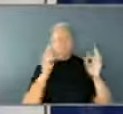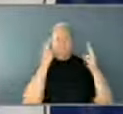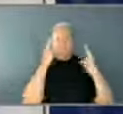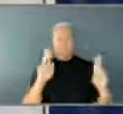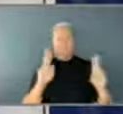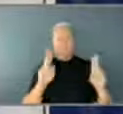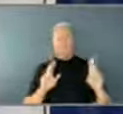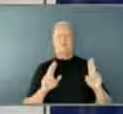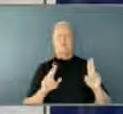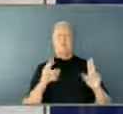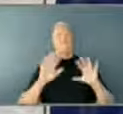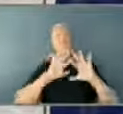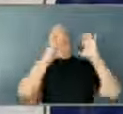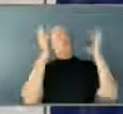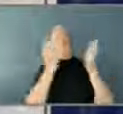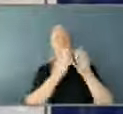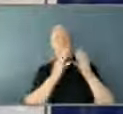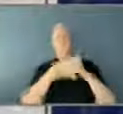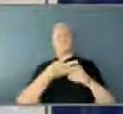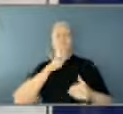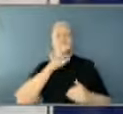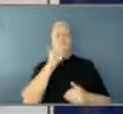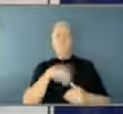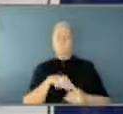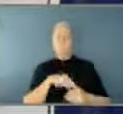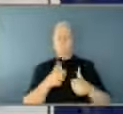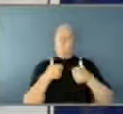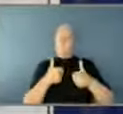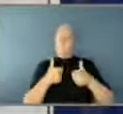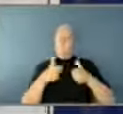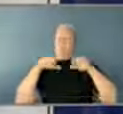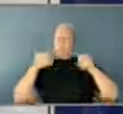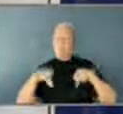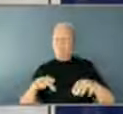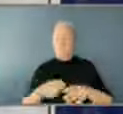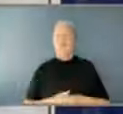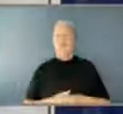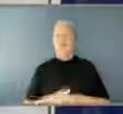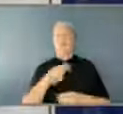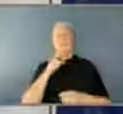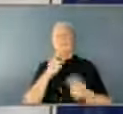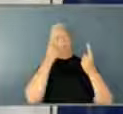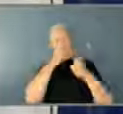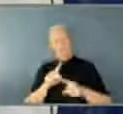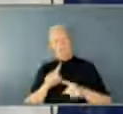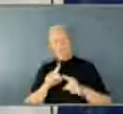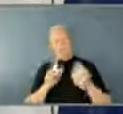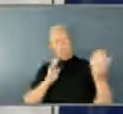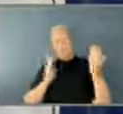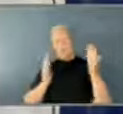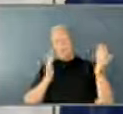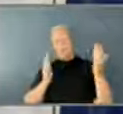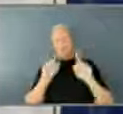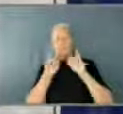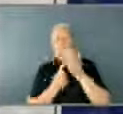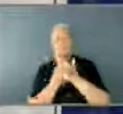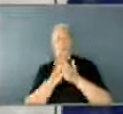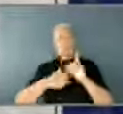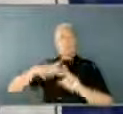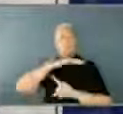400,000. And those figures put into perspective the situation in Australia. Safe at